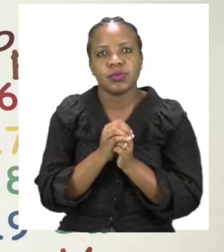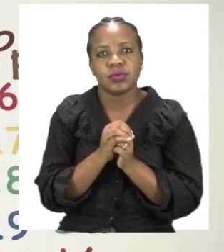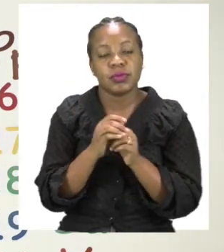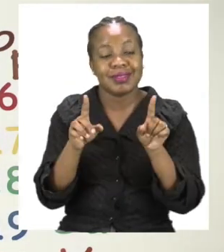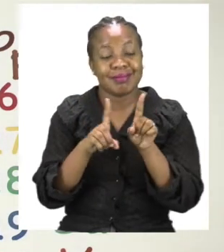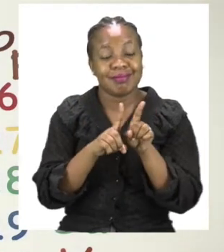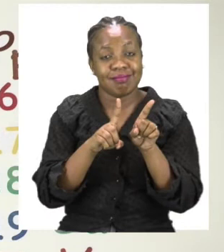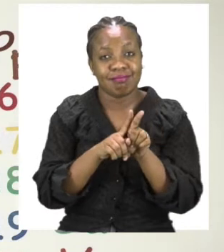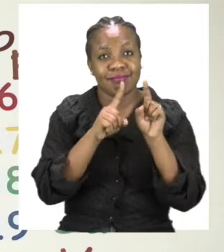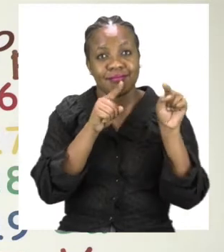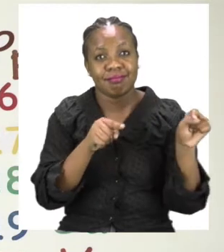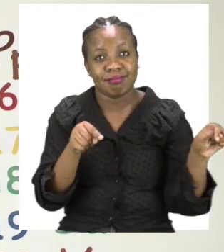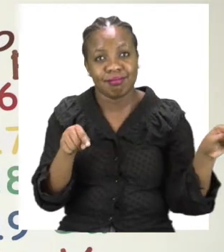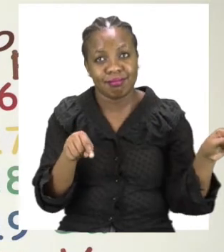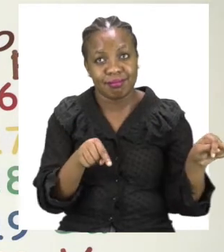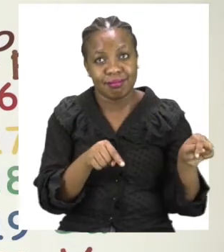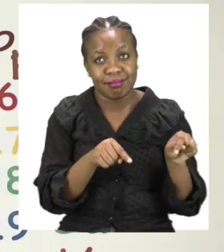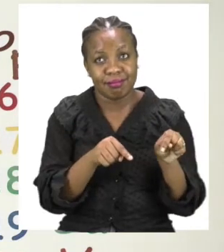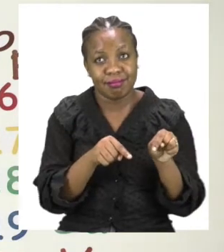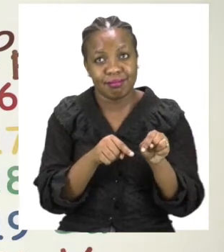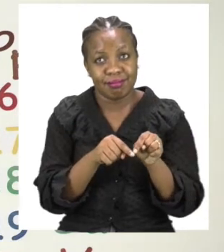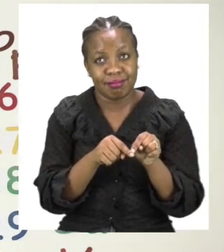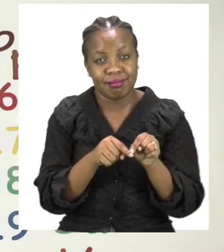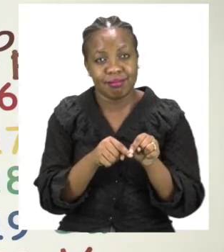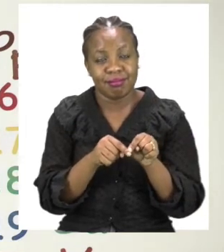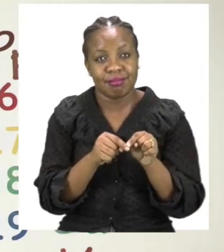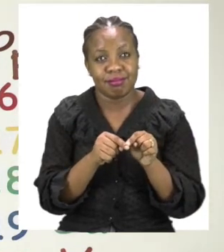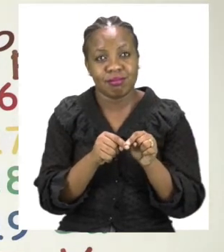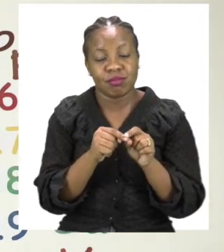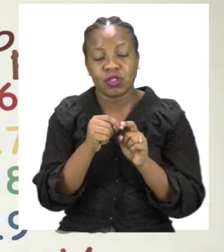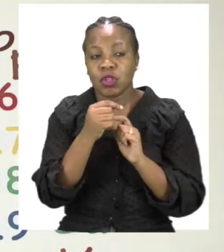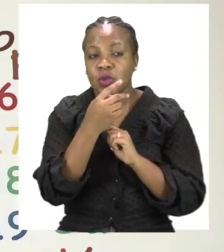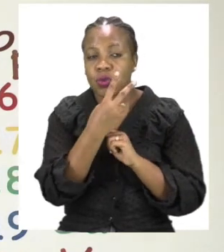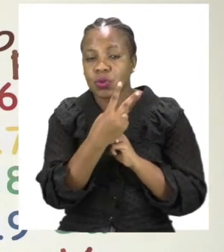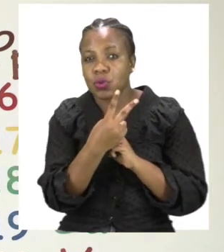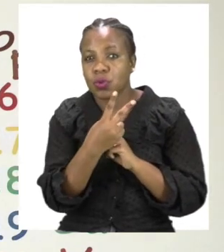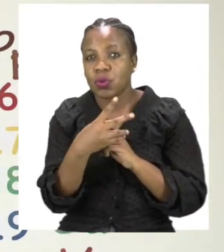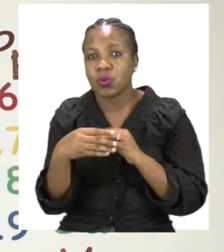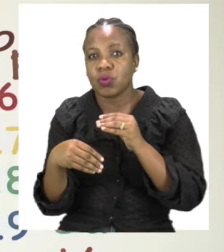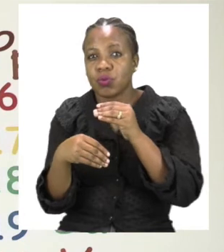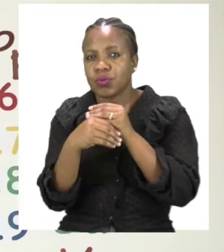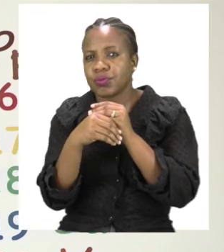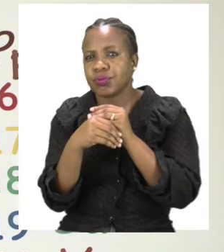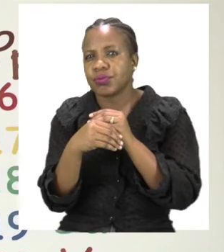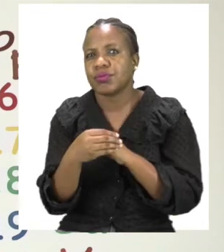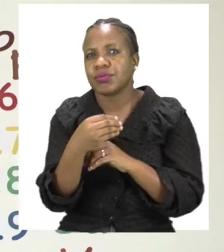zeros, we are saying 2 plus